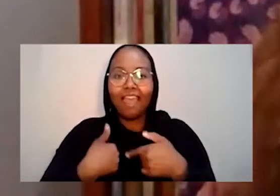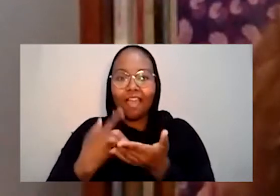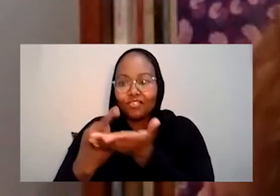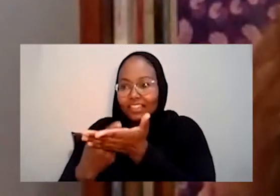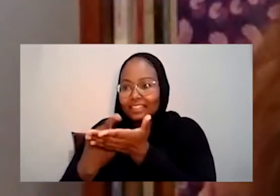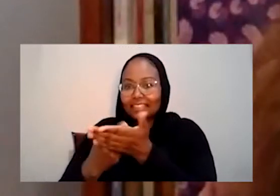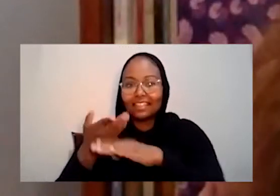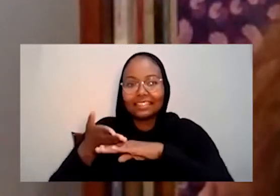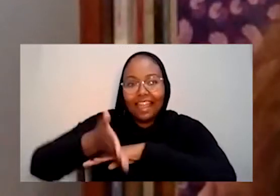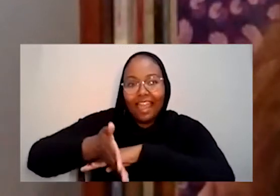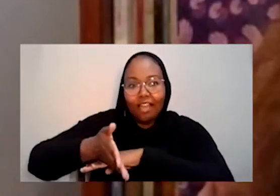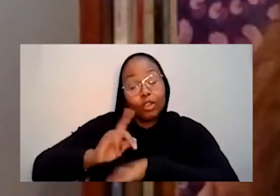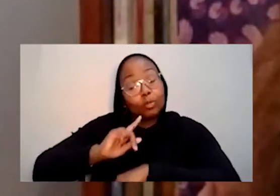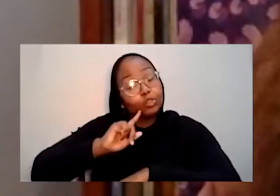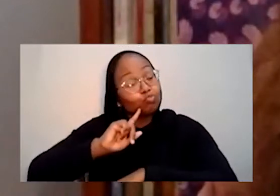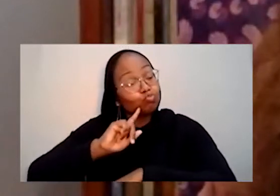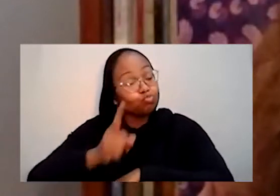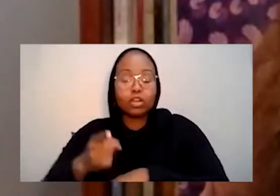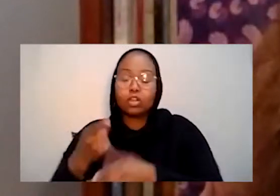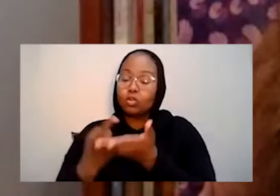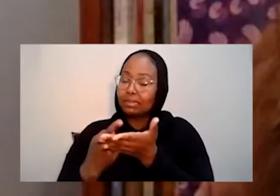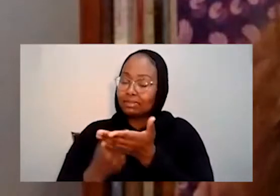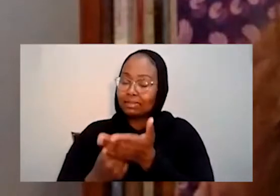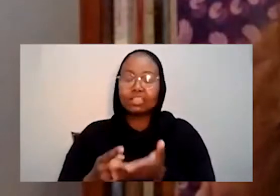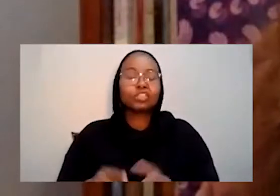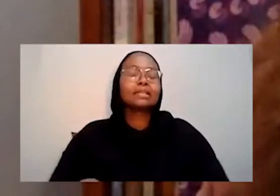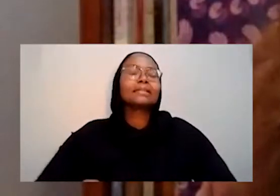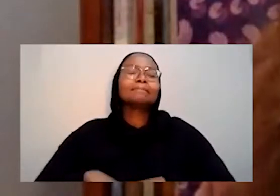and raw discussion. It absolutely